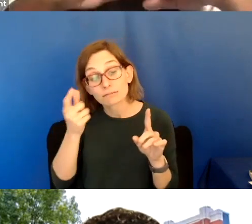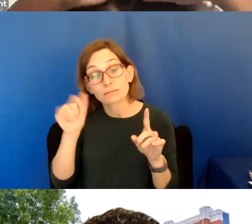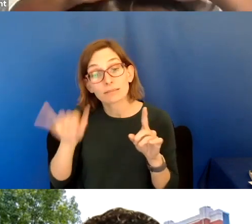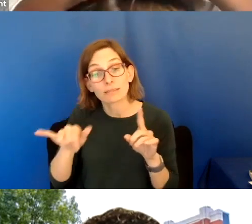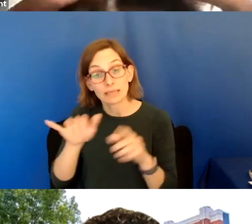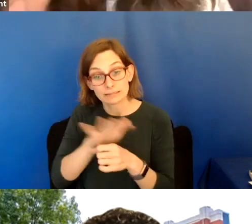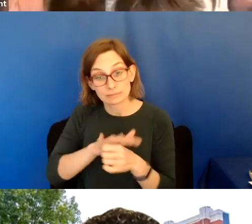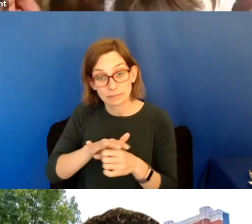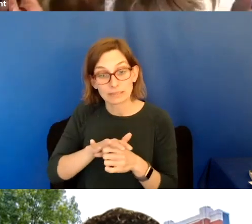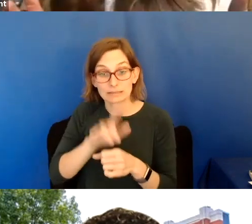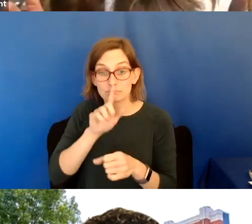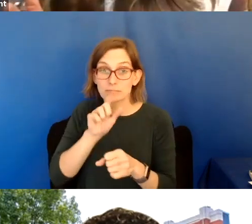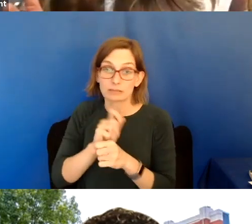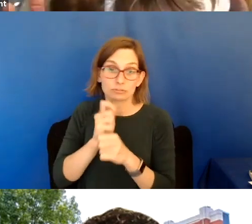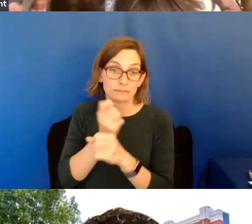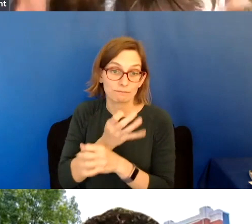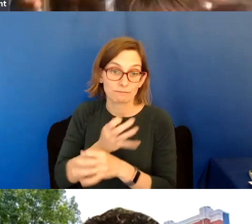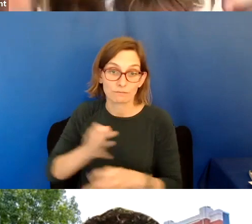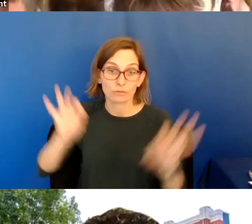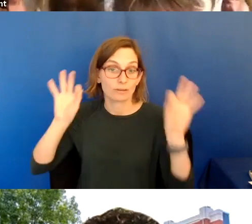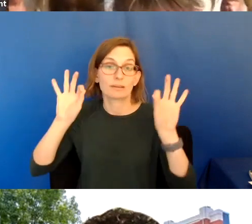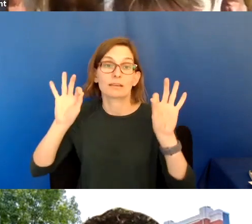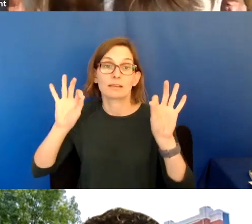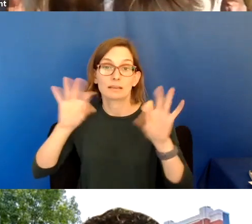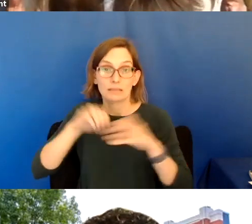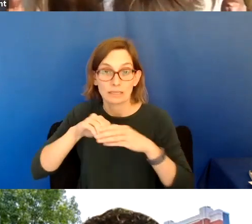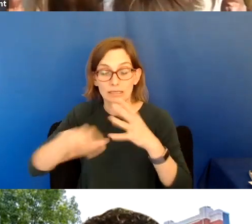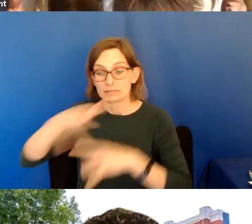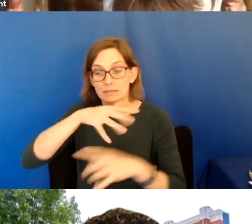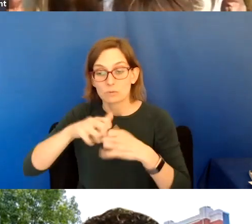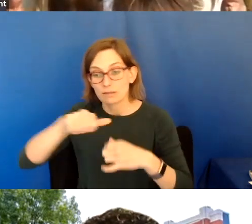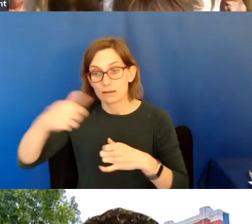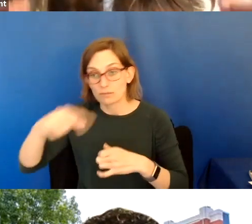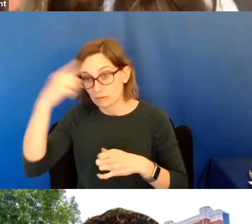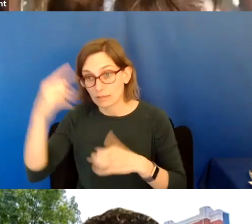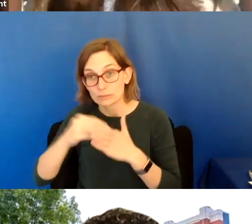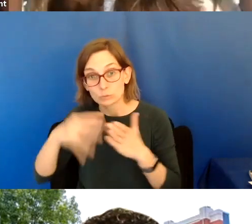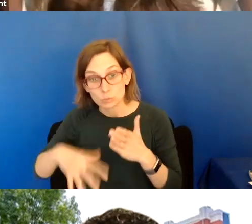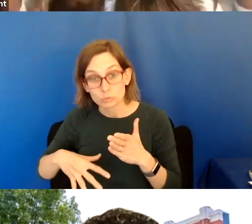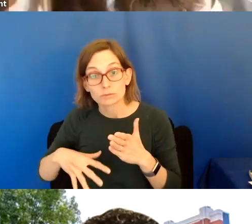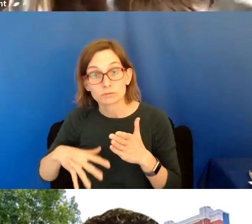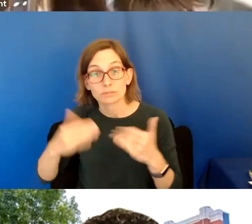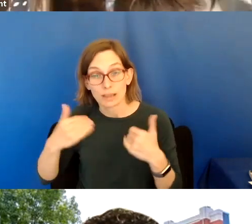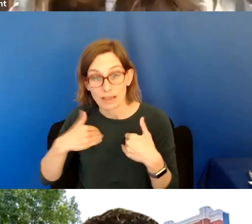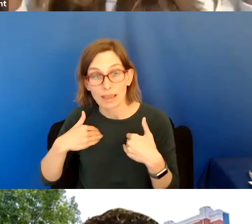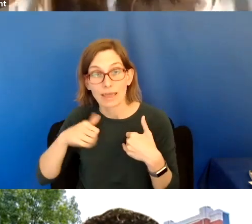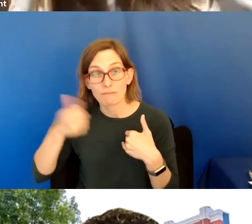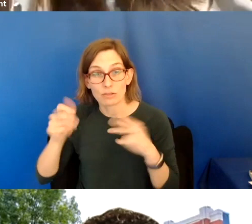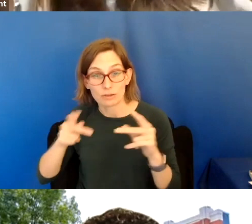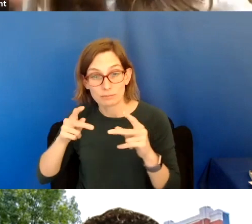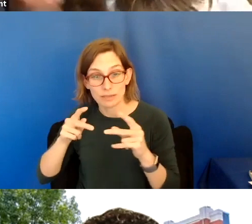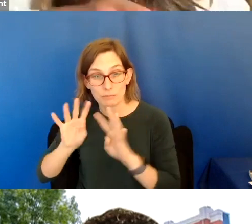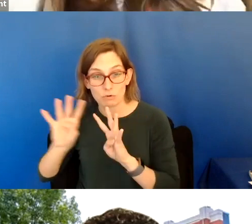was actually the most liberating thing I've ever experienced, to be in a space with Black students. And like have other people around me